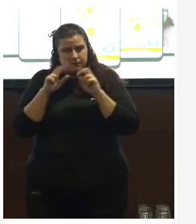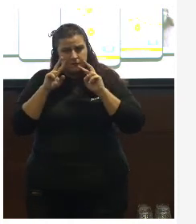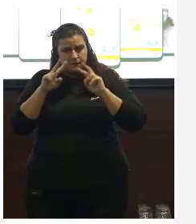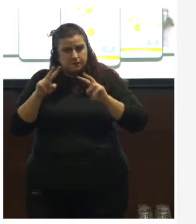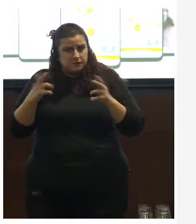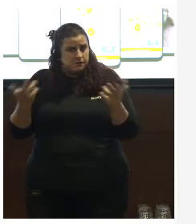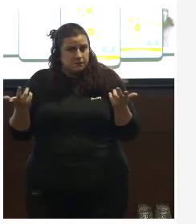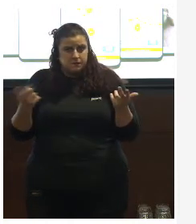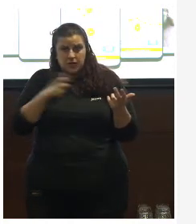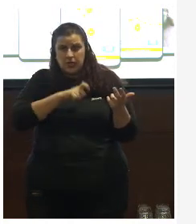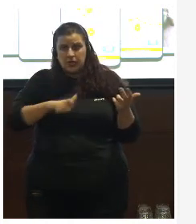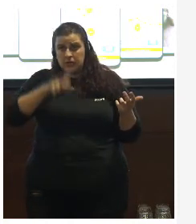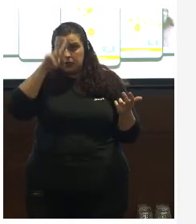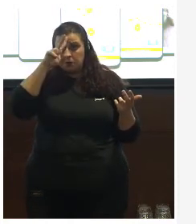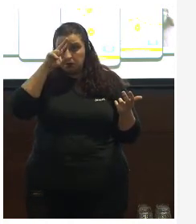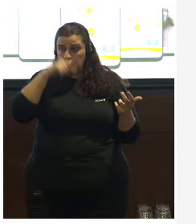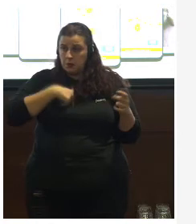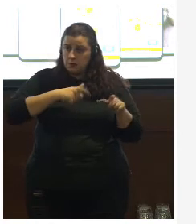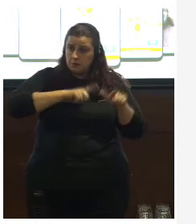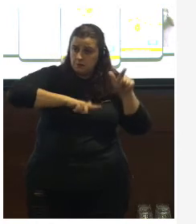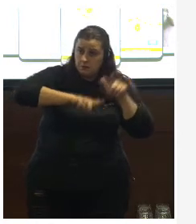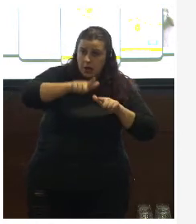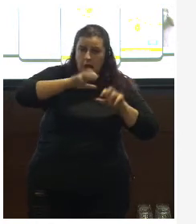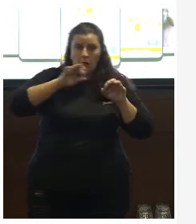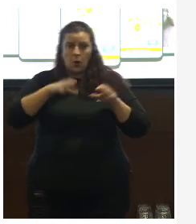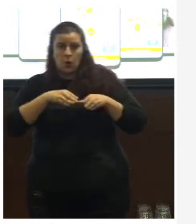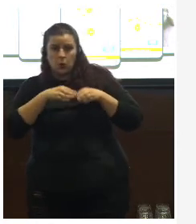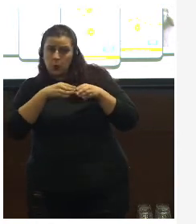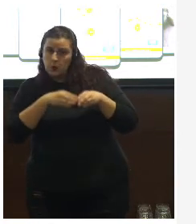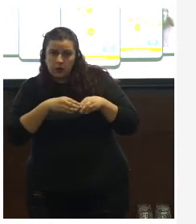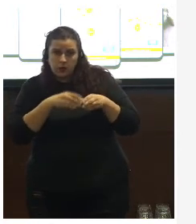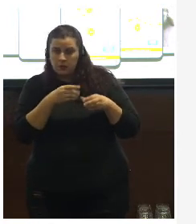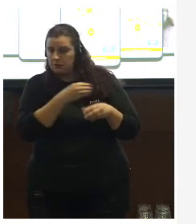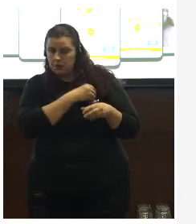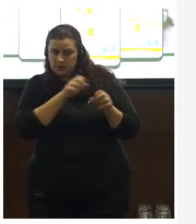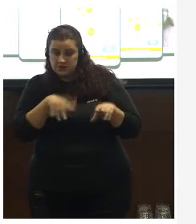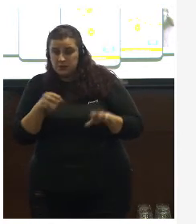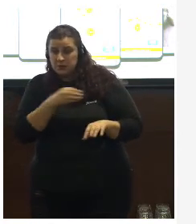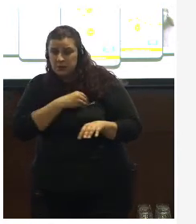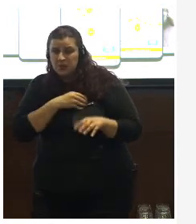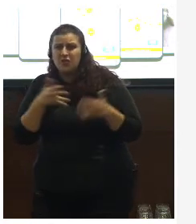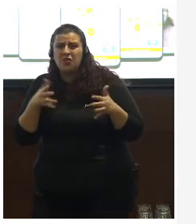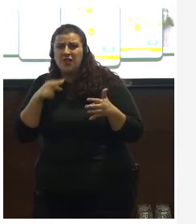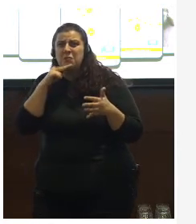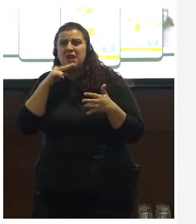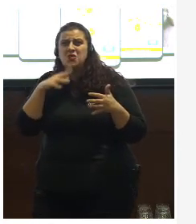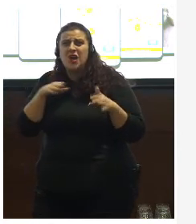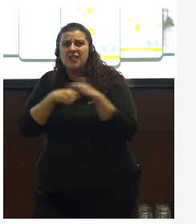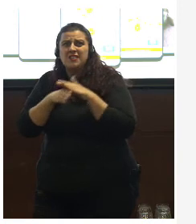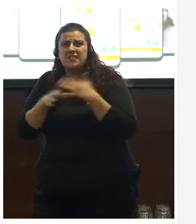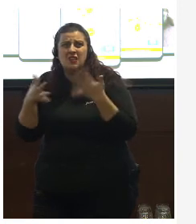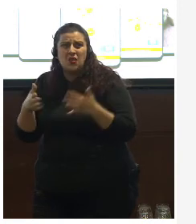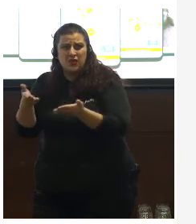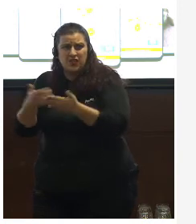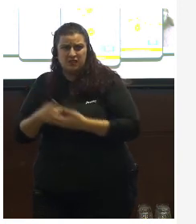their cruise. However, when I got the next question, Mirjam, where can I find to the toilet when they have spent all this money on a tour? And they're not asking me about the